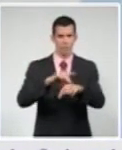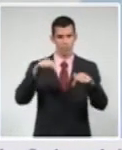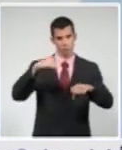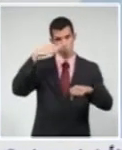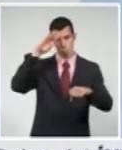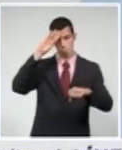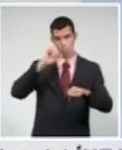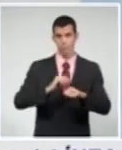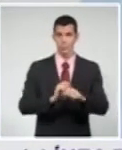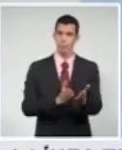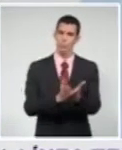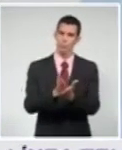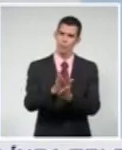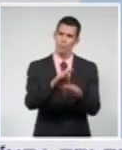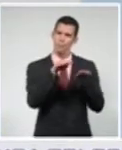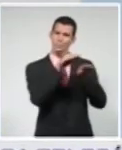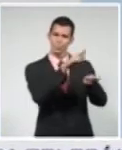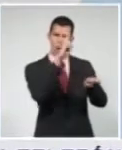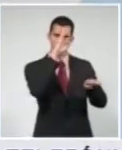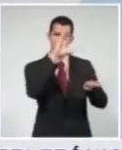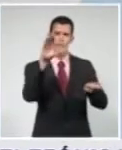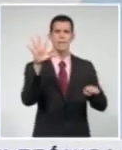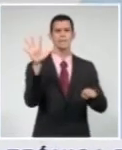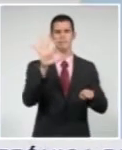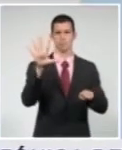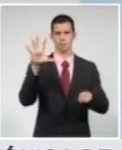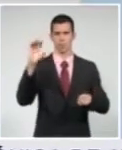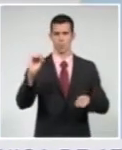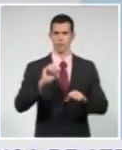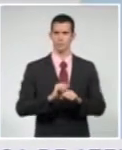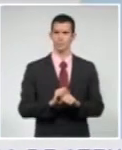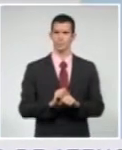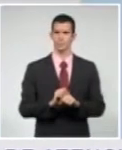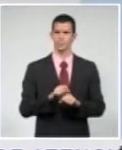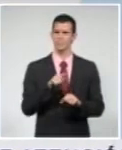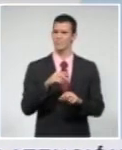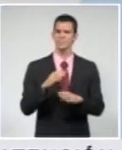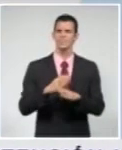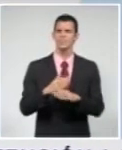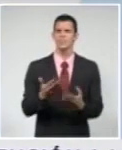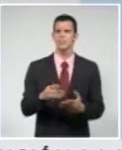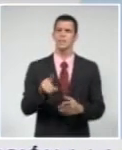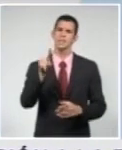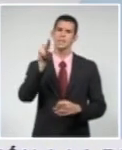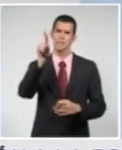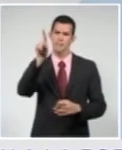550, or 13.8%, are active hospitalized cases.